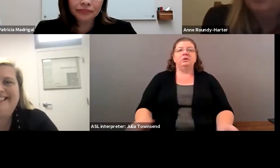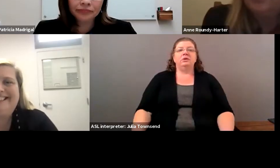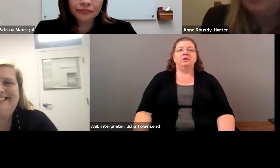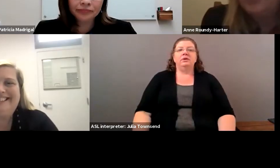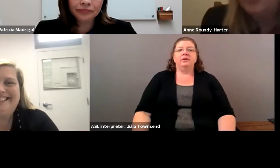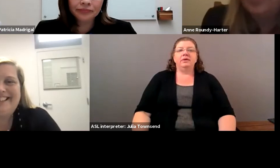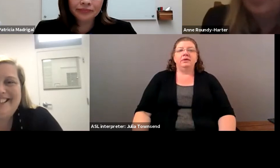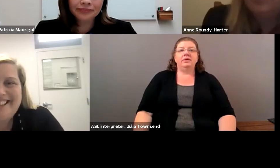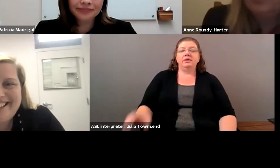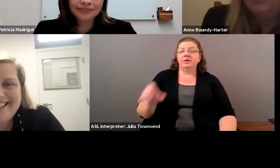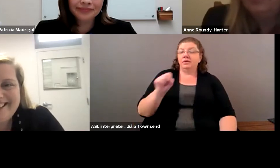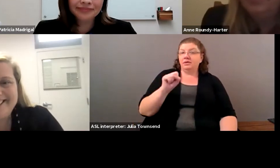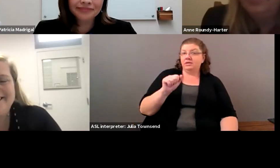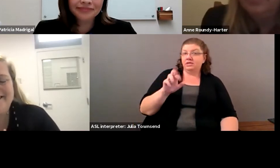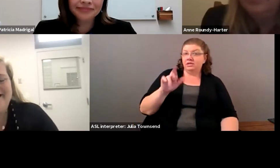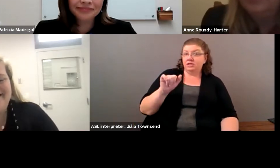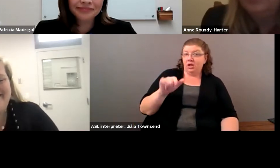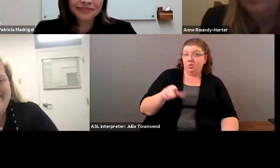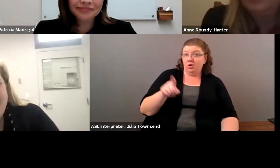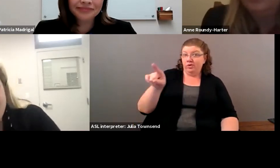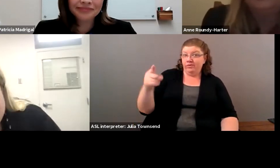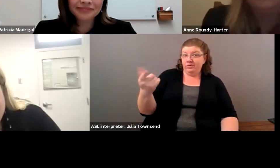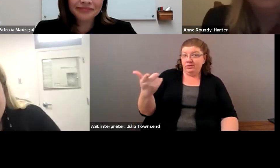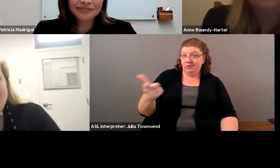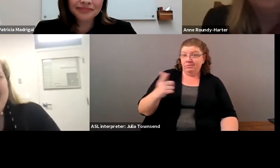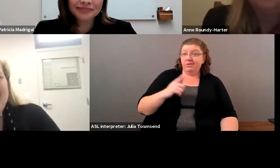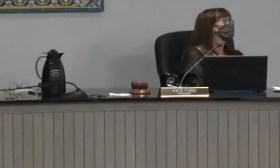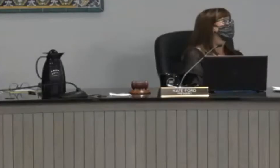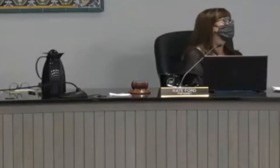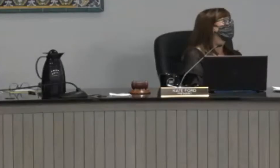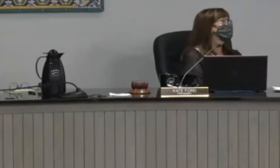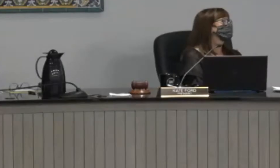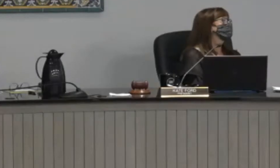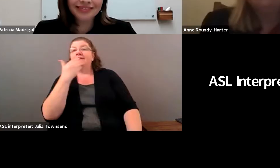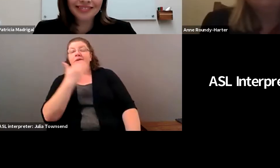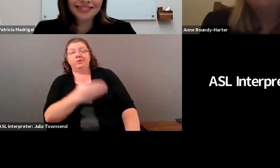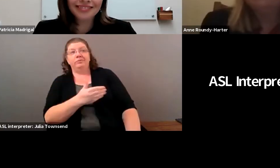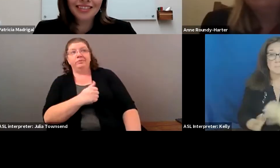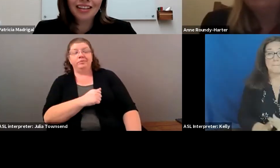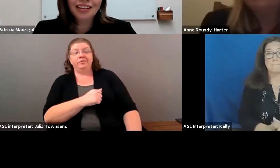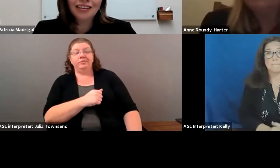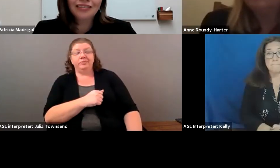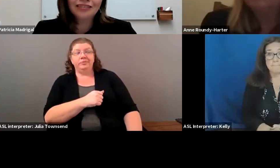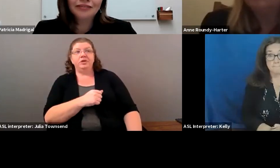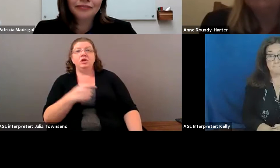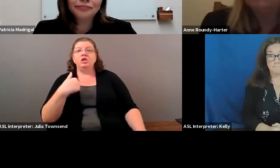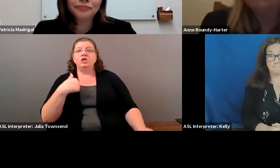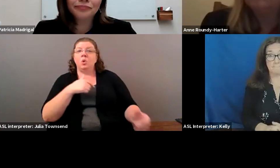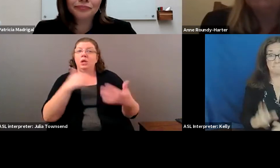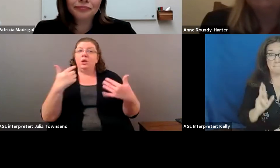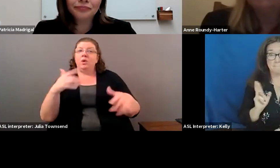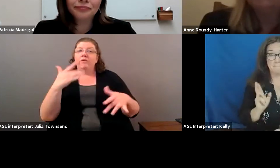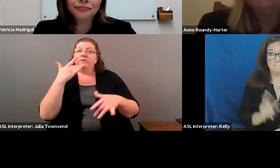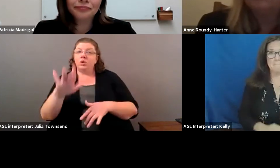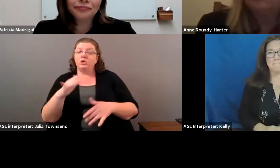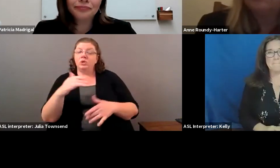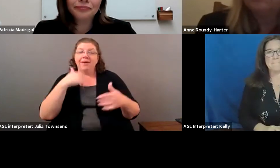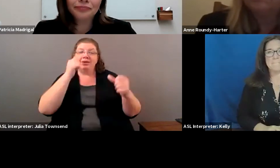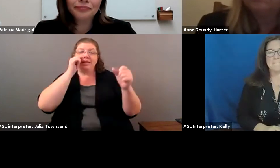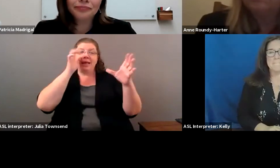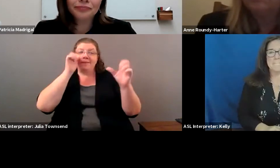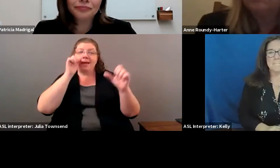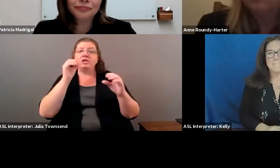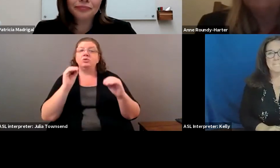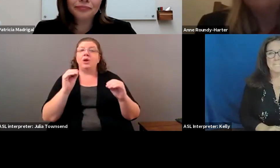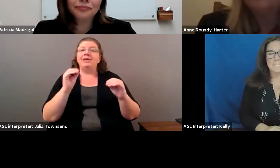Sierra, do you want to talk and then I will? Sure, sounds good. Thanks. So we are very fortunate to have an amazing instructional